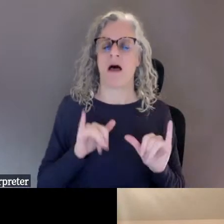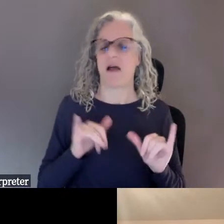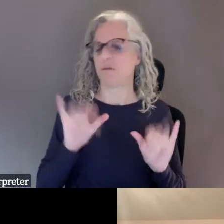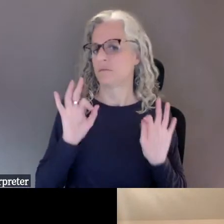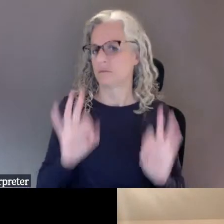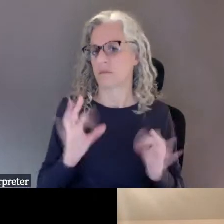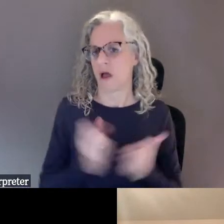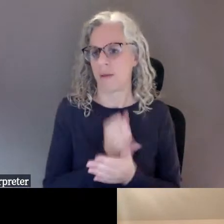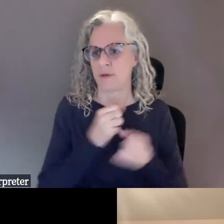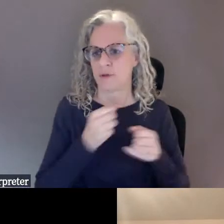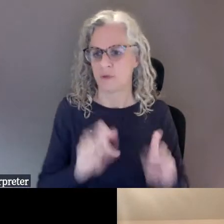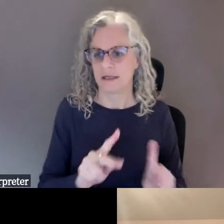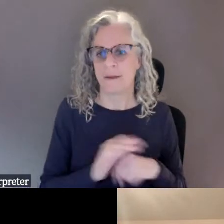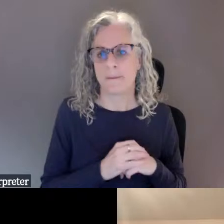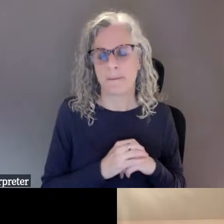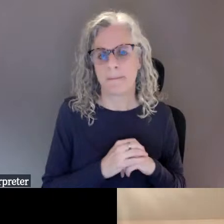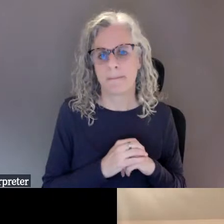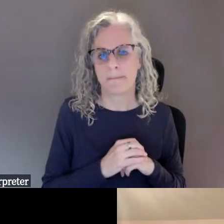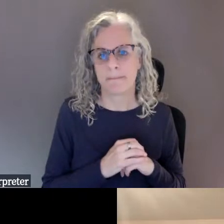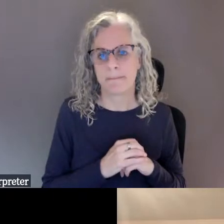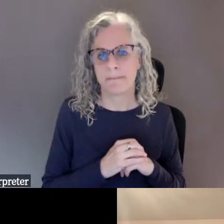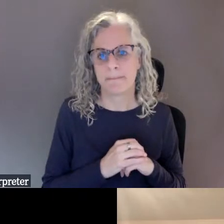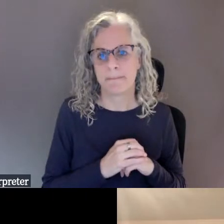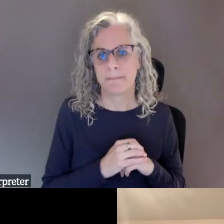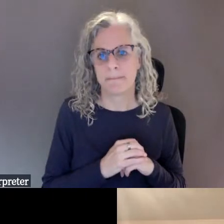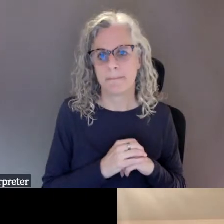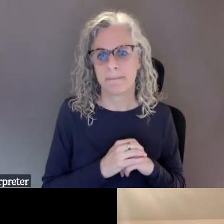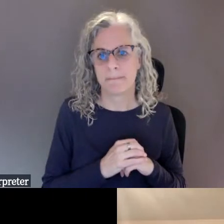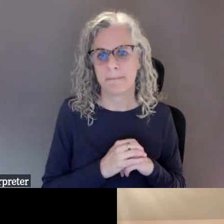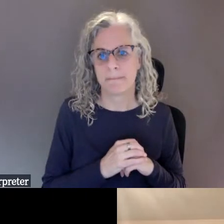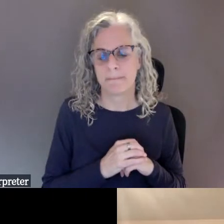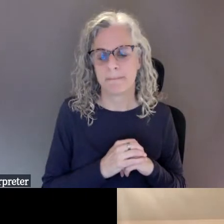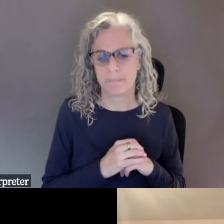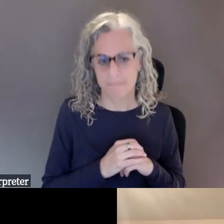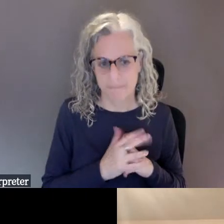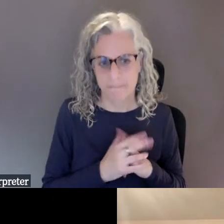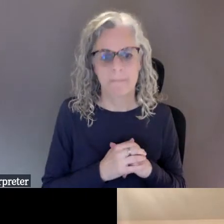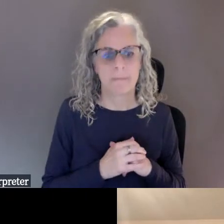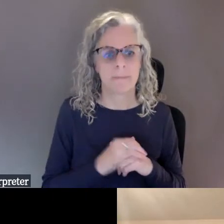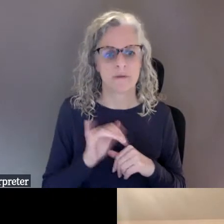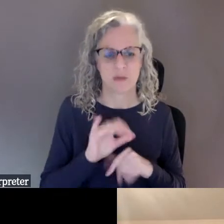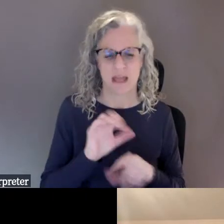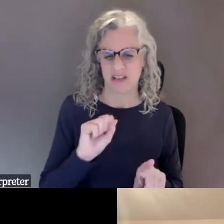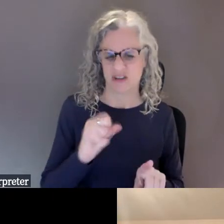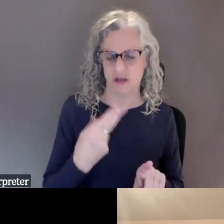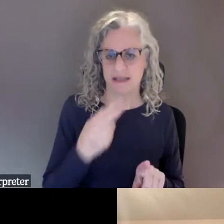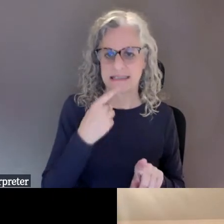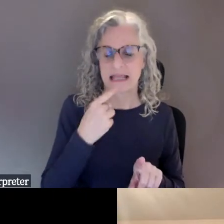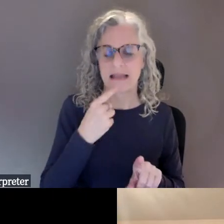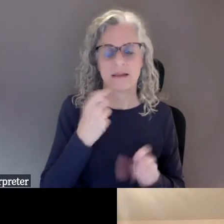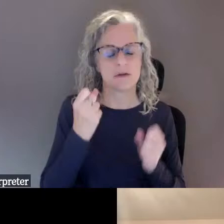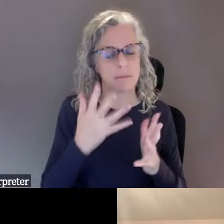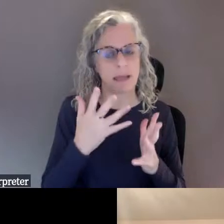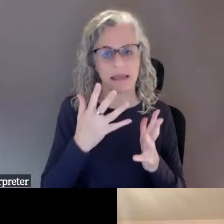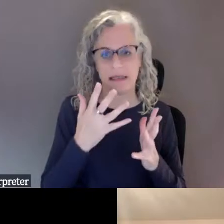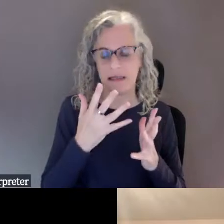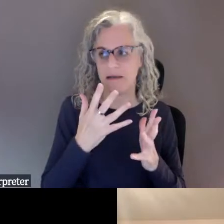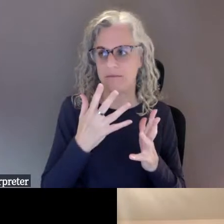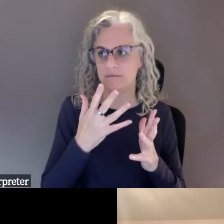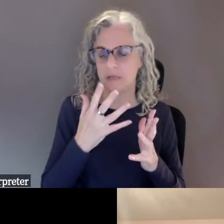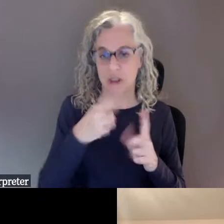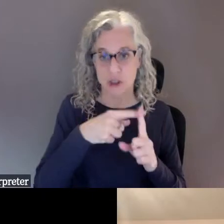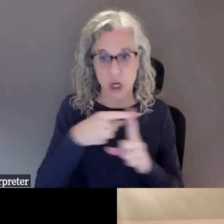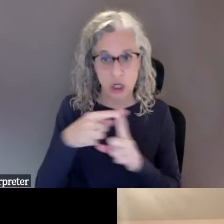there. But like Shahna said, there are so many ways and so many targets that you can choose.